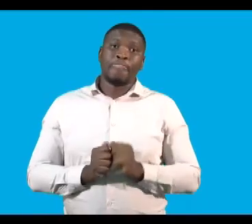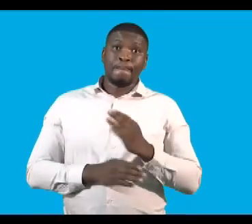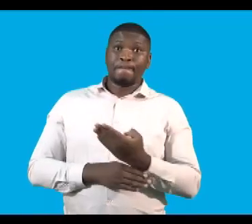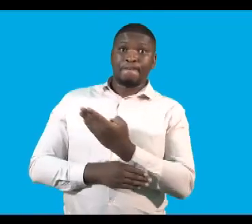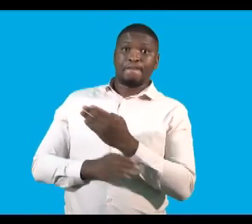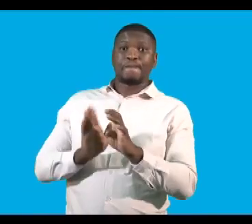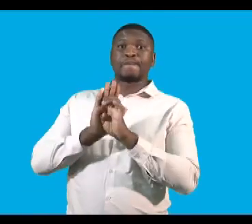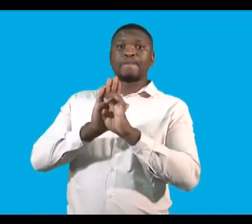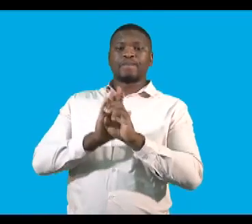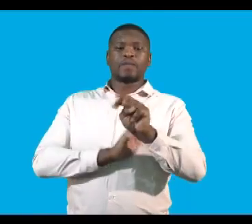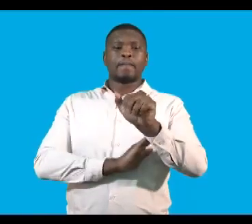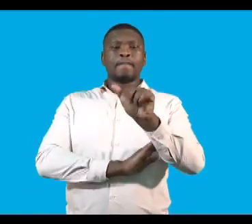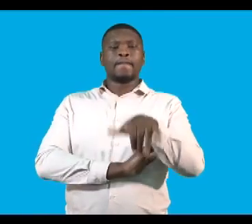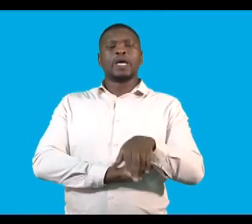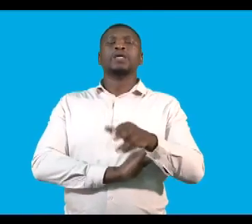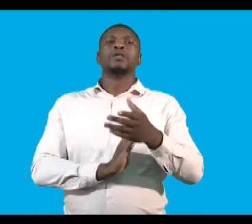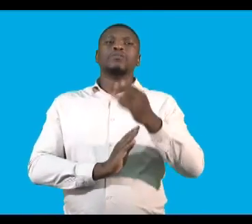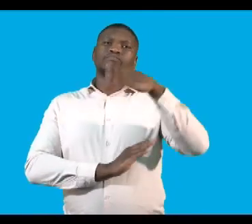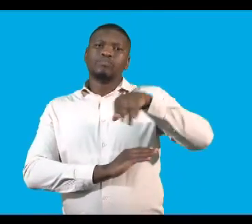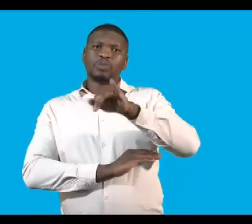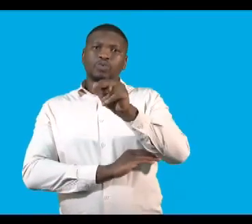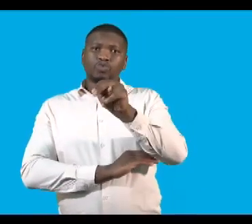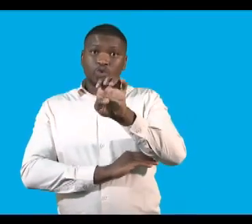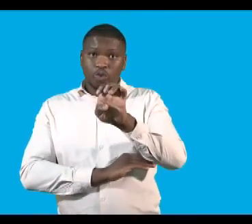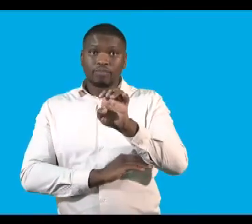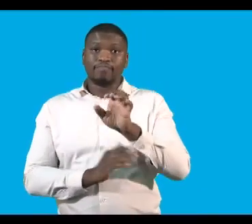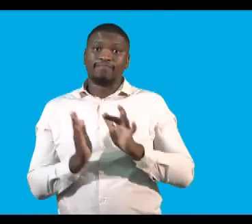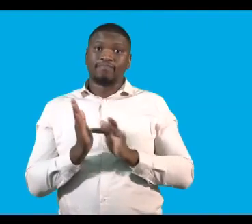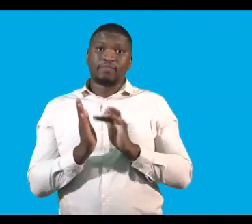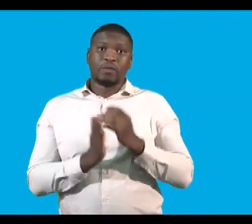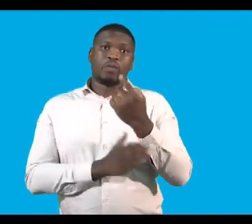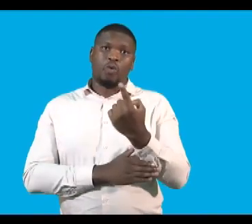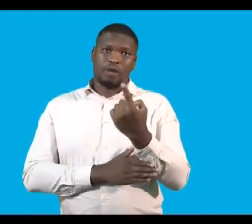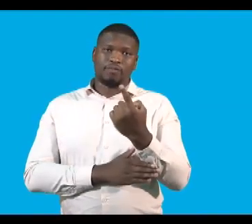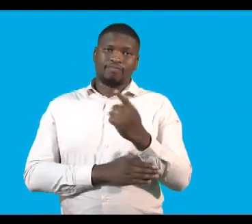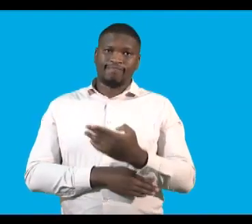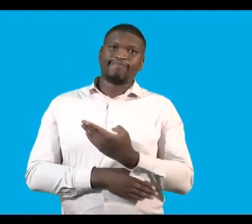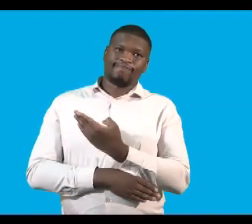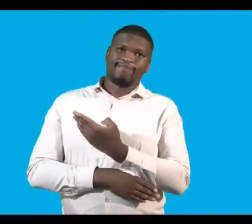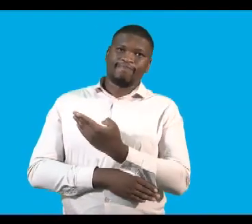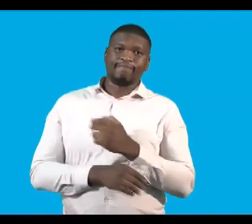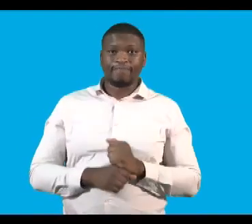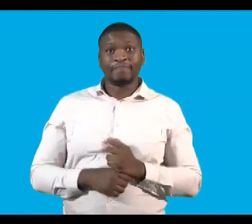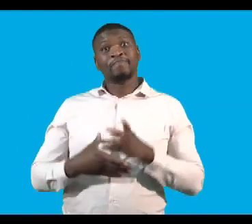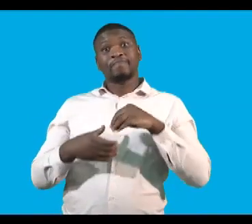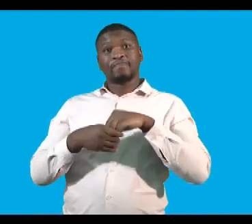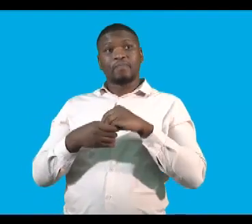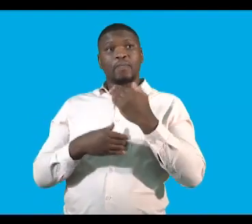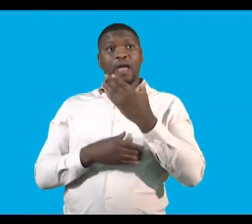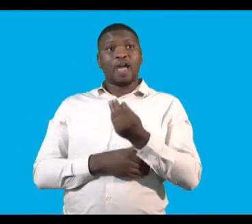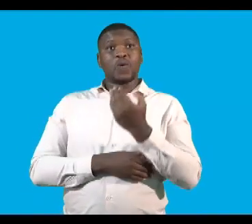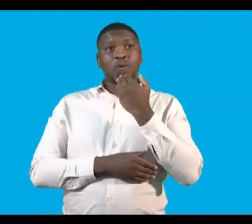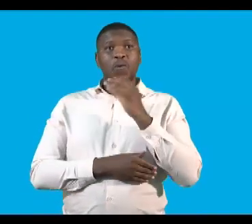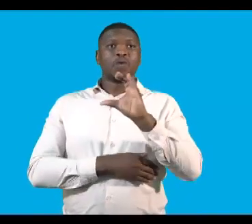is the May-June paper 1, and this is question 4. We have a Peanuts cartoon featuring good old